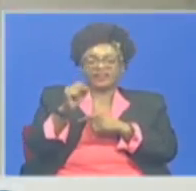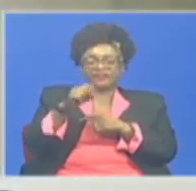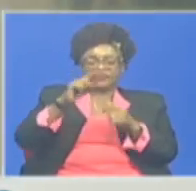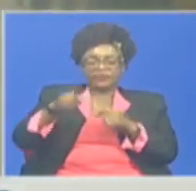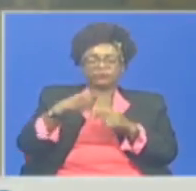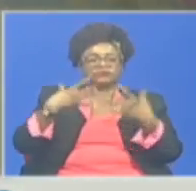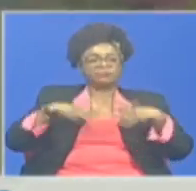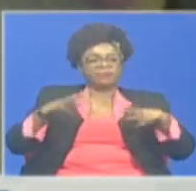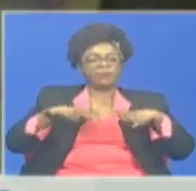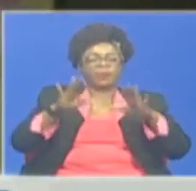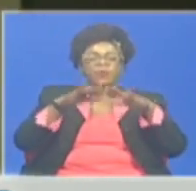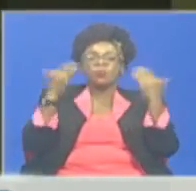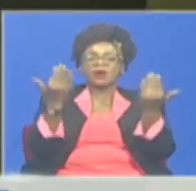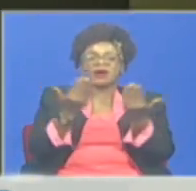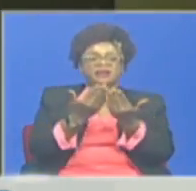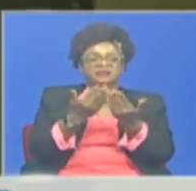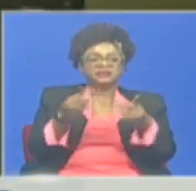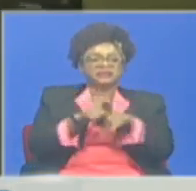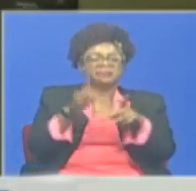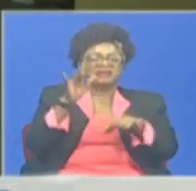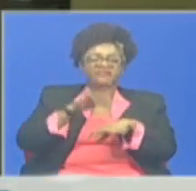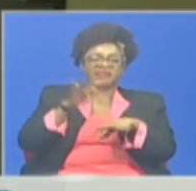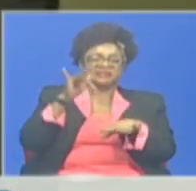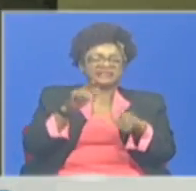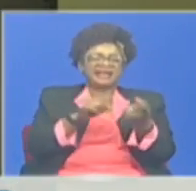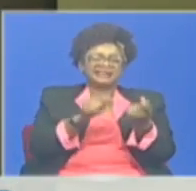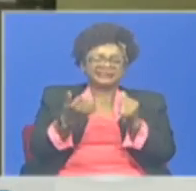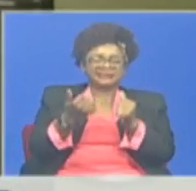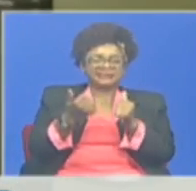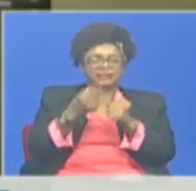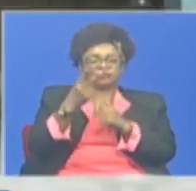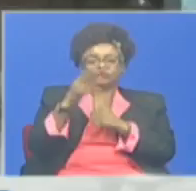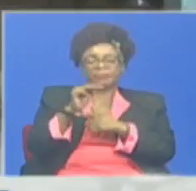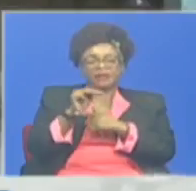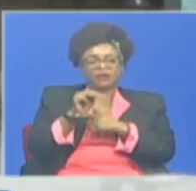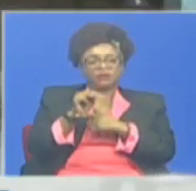people worldwide and infected at least 2 million.